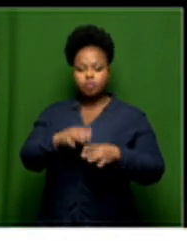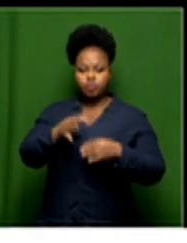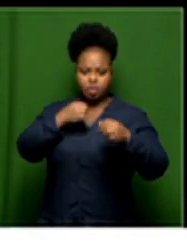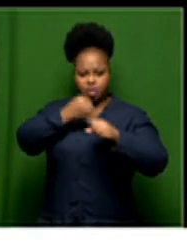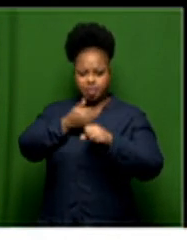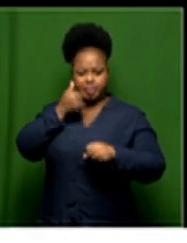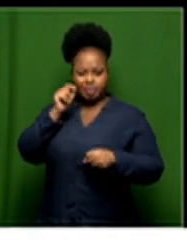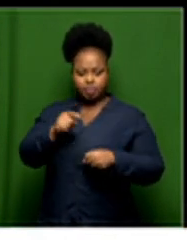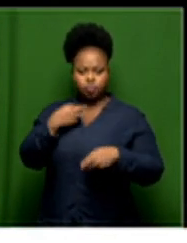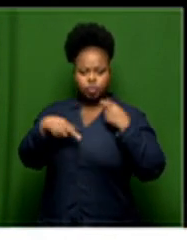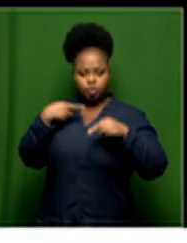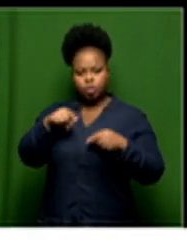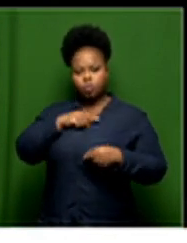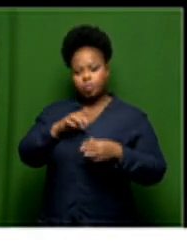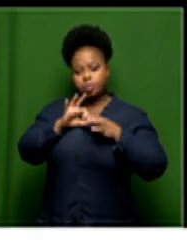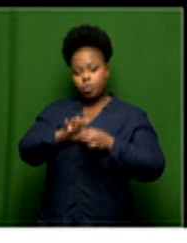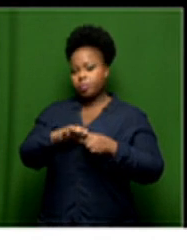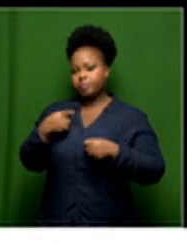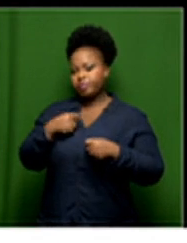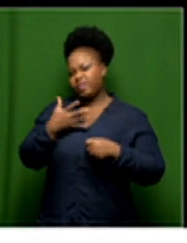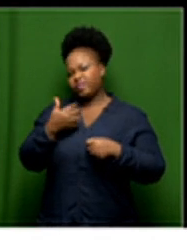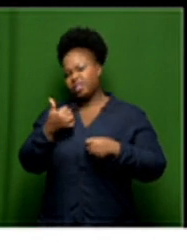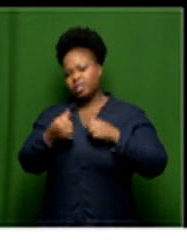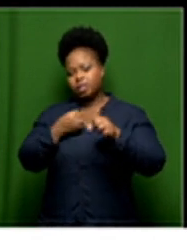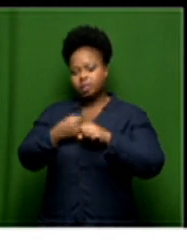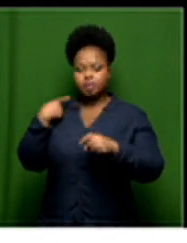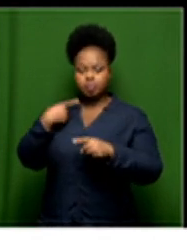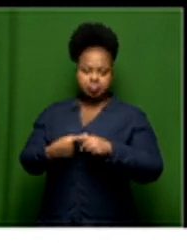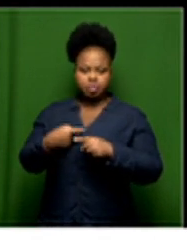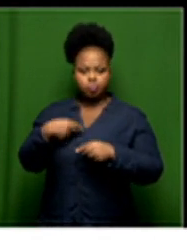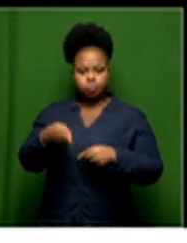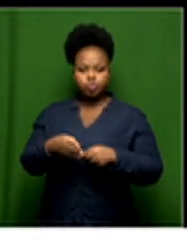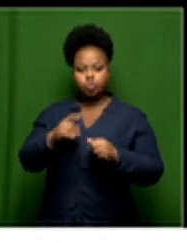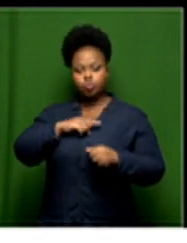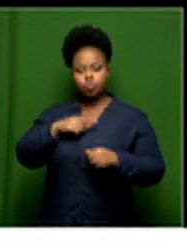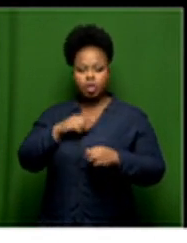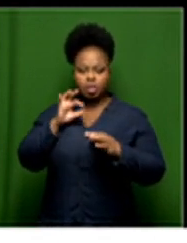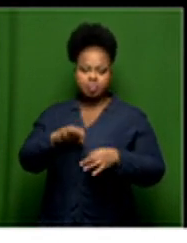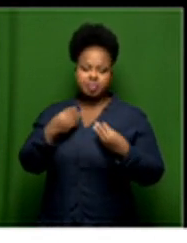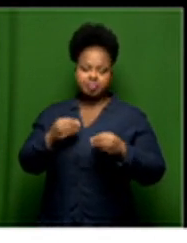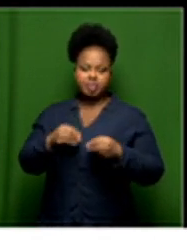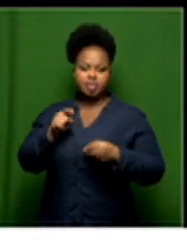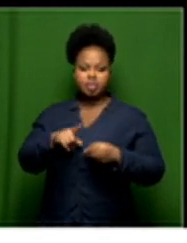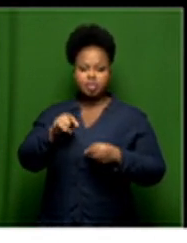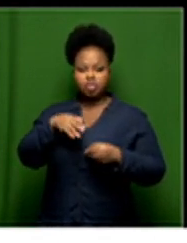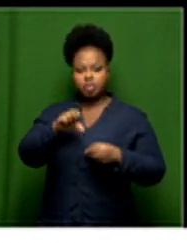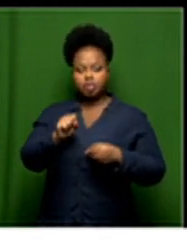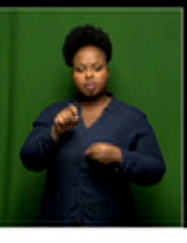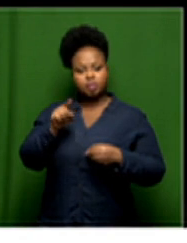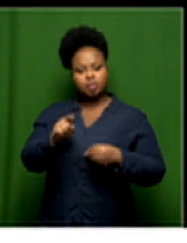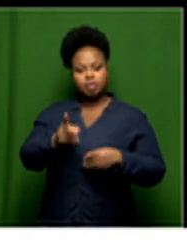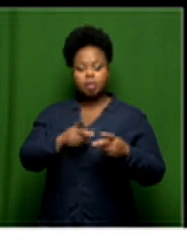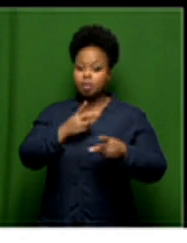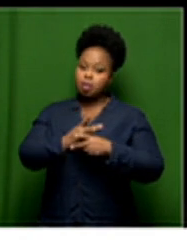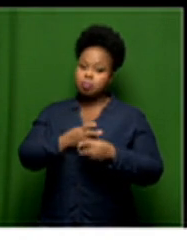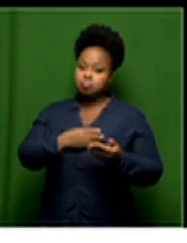Year. So, Dubai has been my home for the last 5-6 years. We've built a great business here. Tasha's is,